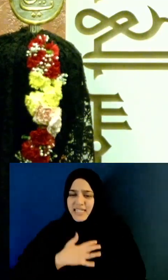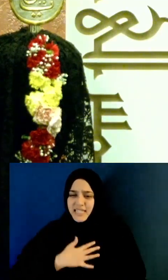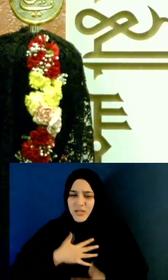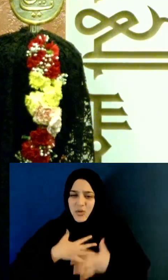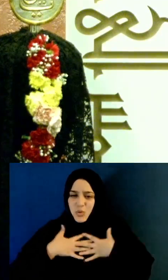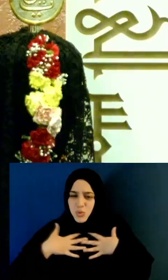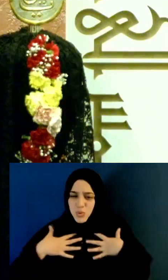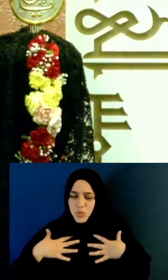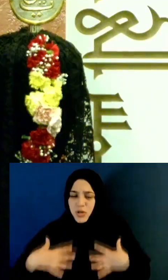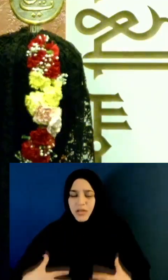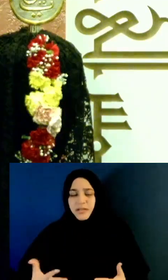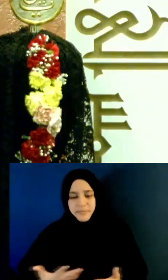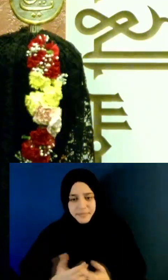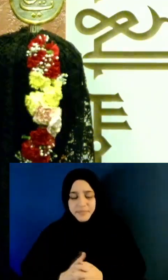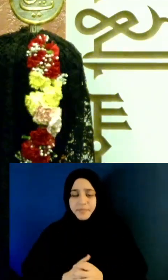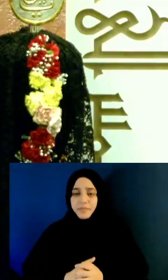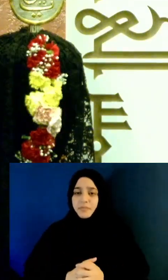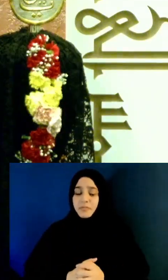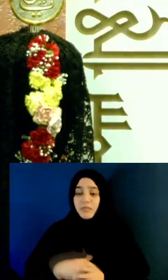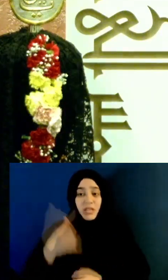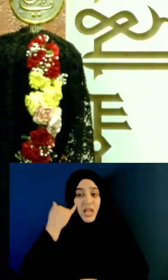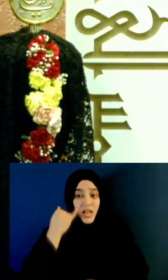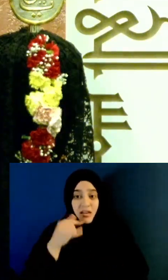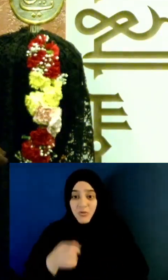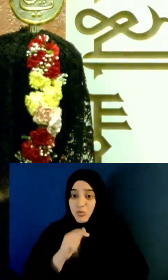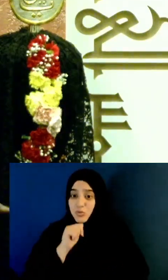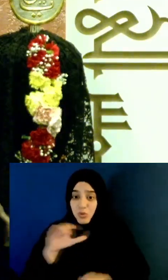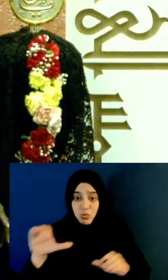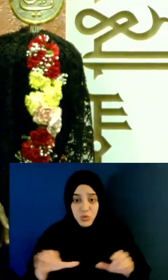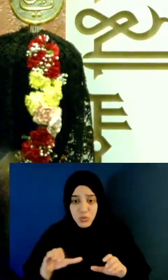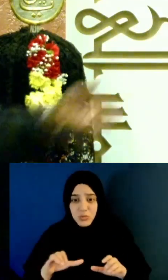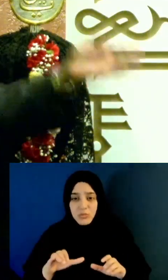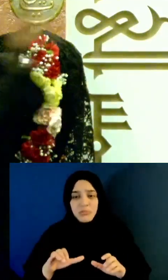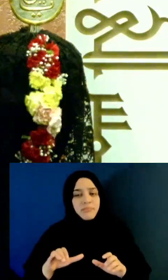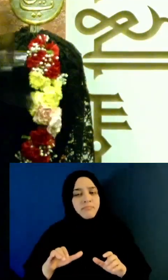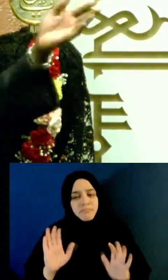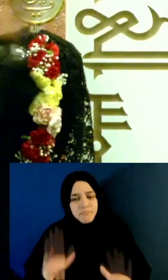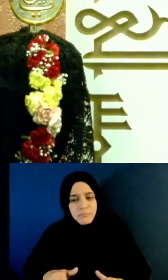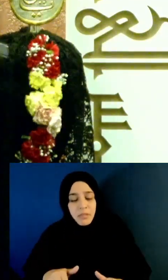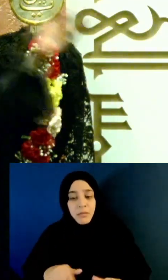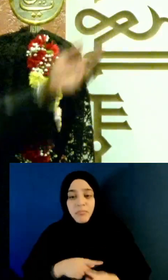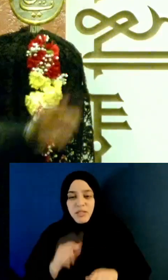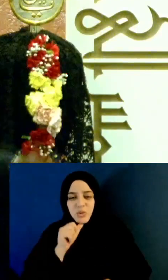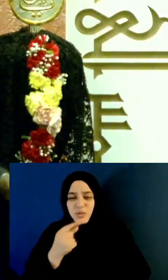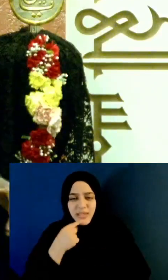You don't do? Don't say anything bad about it. Zainab did this.